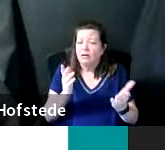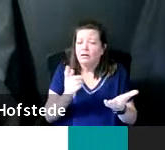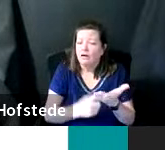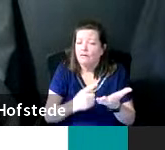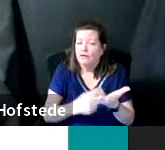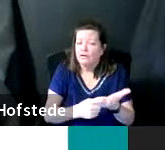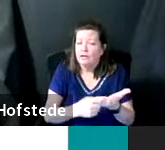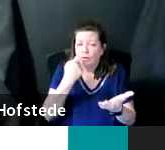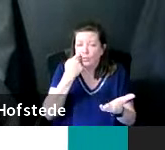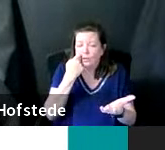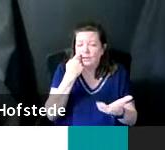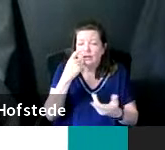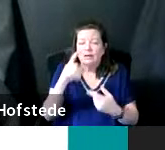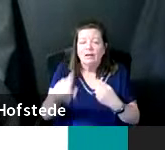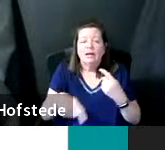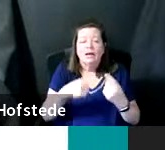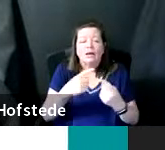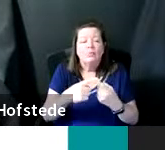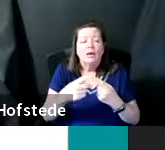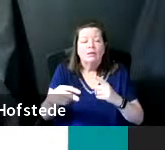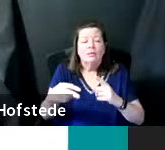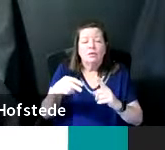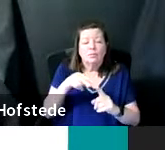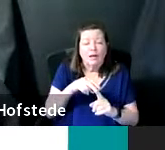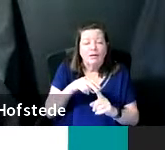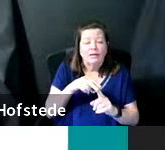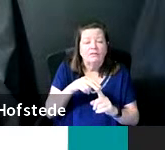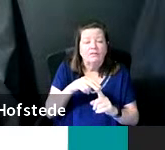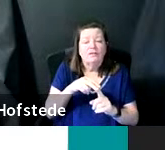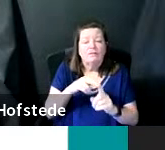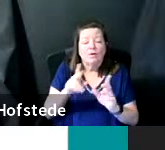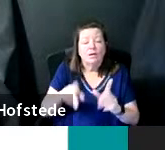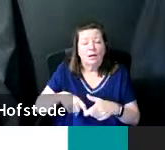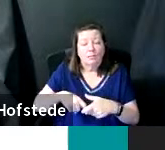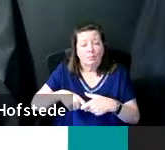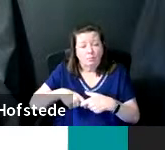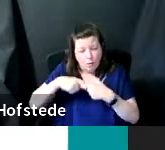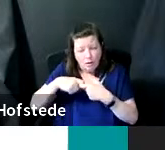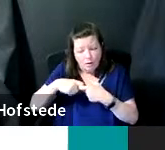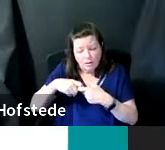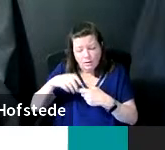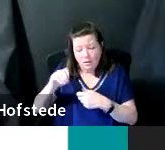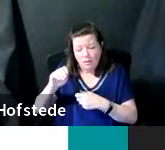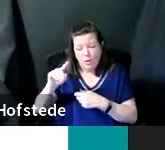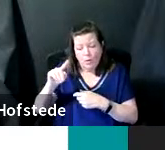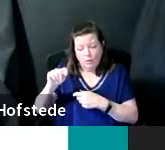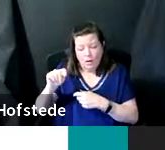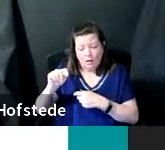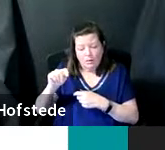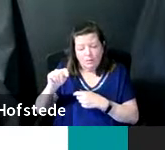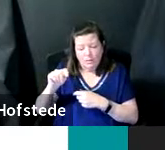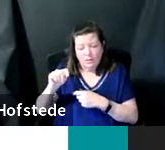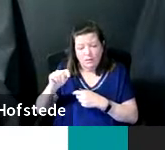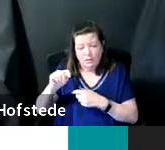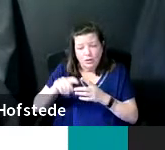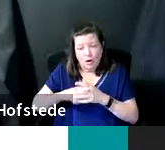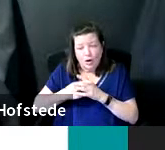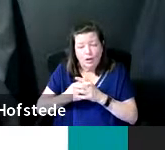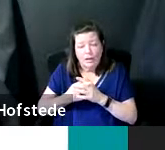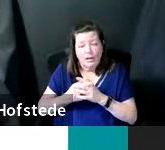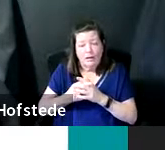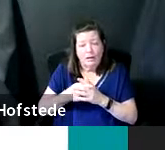about the perspective of putting kind of a pause on ODOT implementing tolling from the governor in